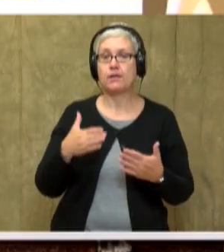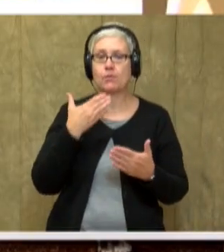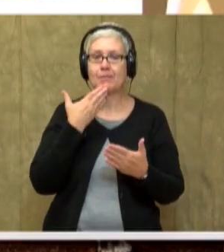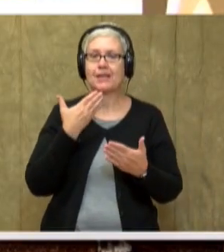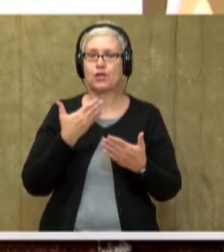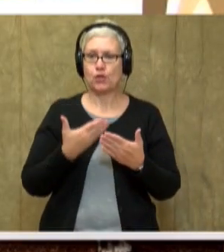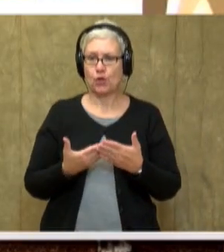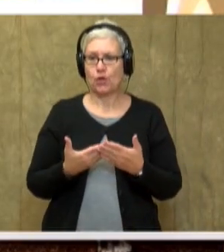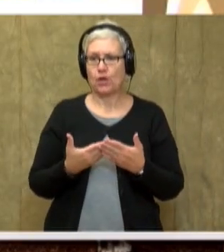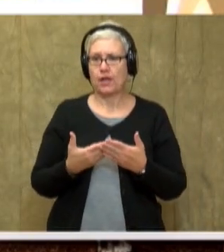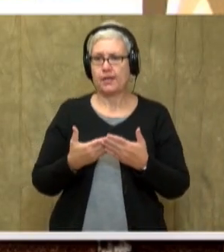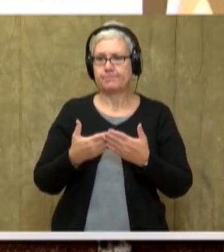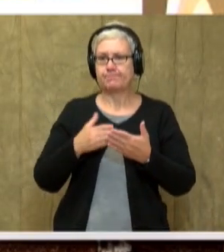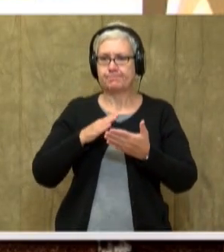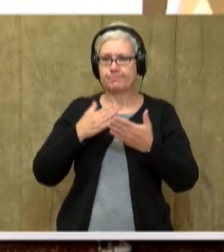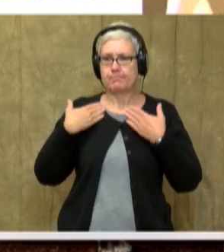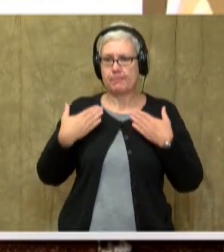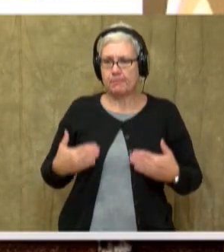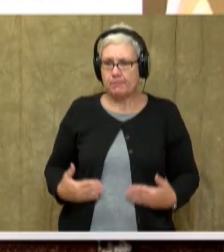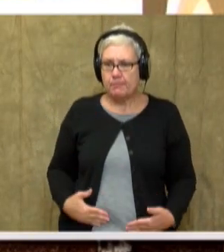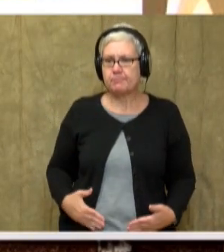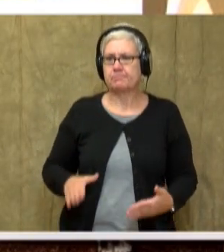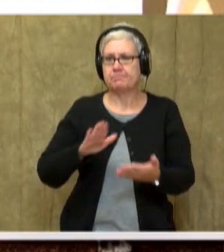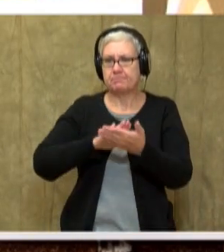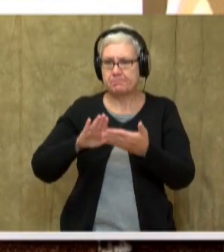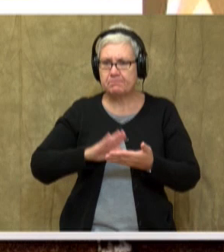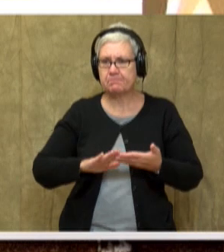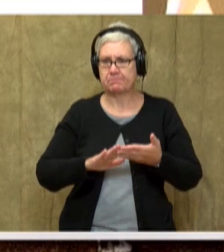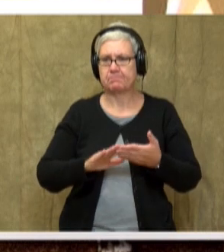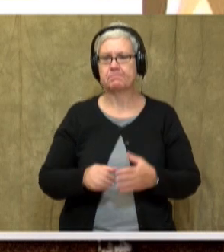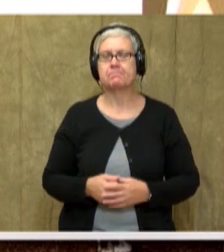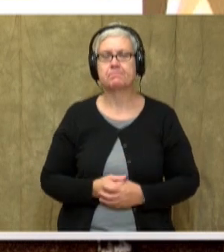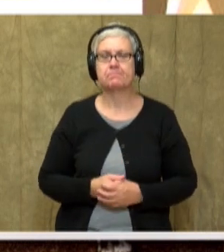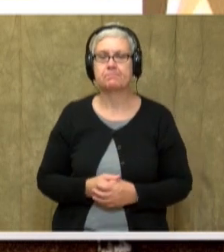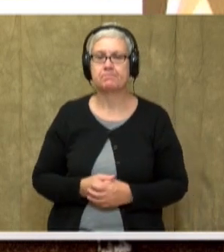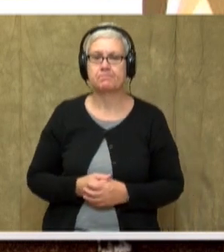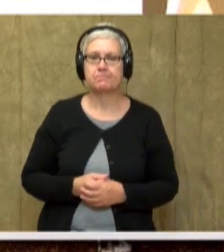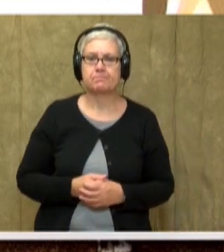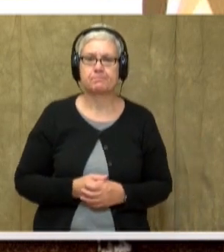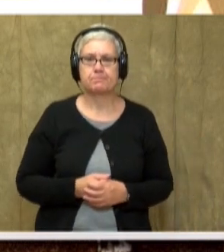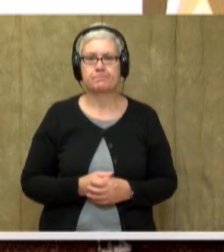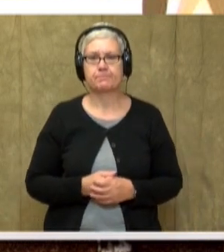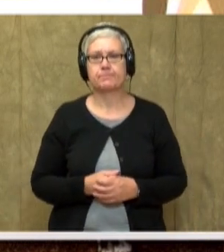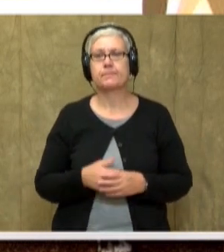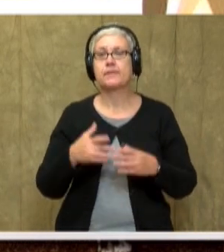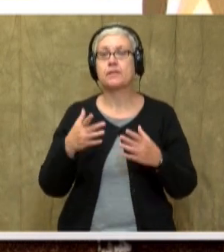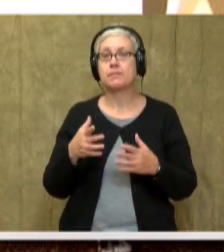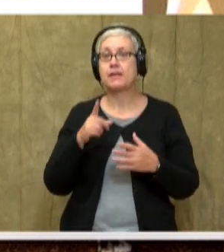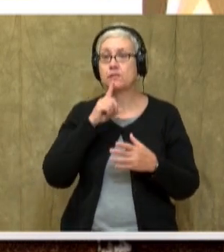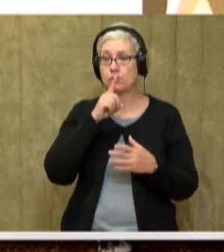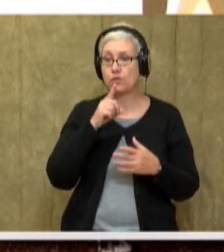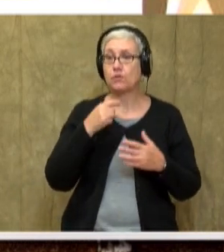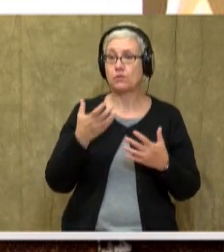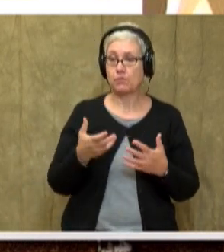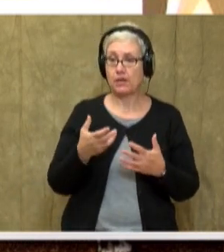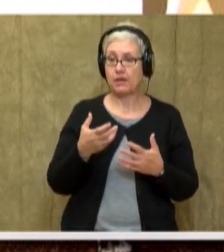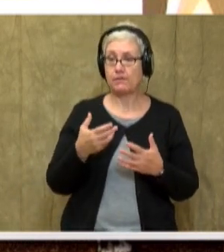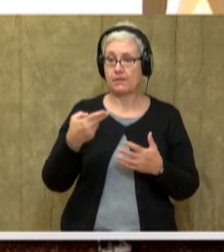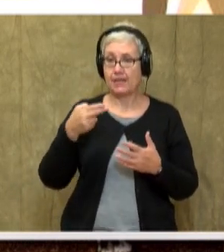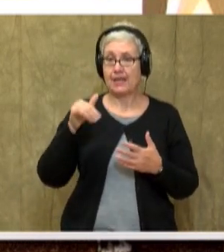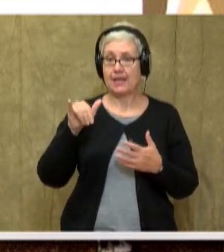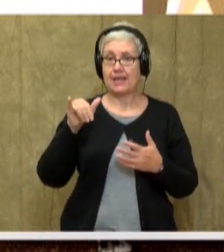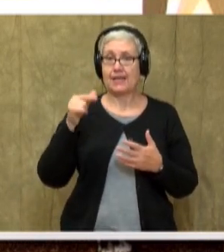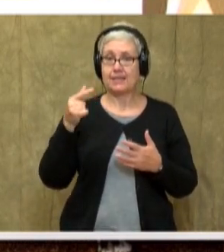of that shopping for all those supplies and all those clothes, let's make sure we have enough hygiene items as well. Sometimes we just